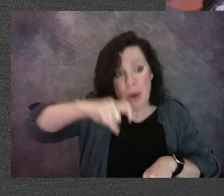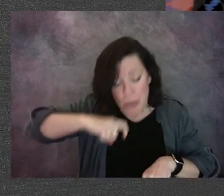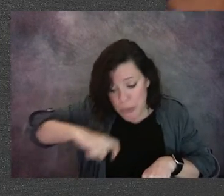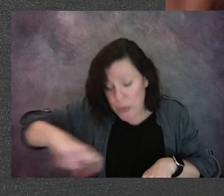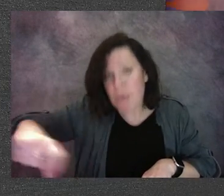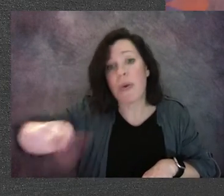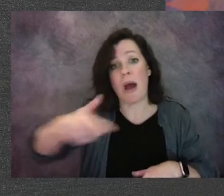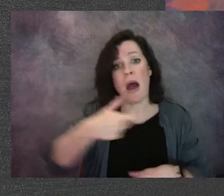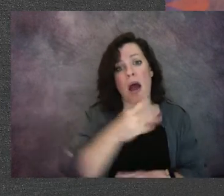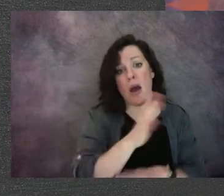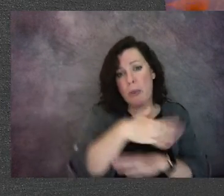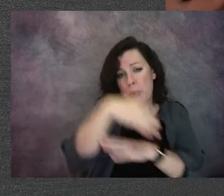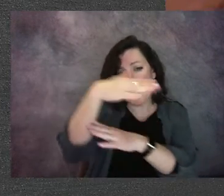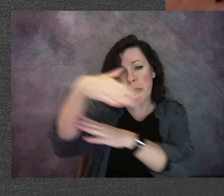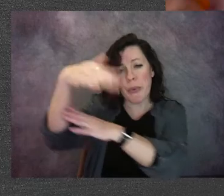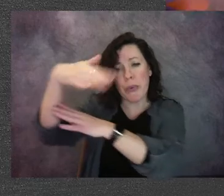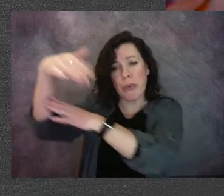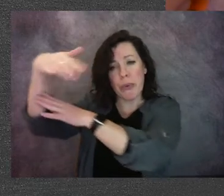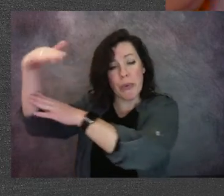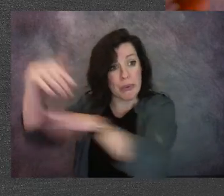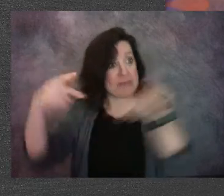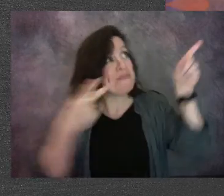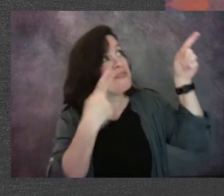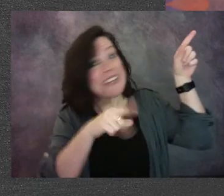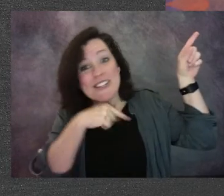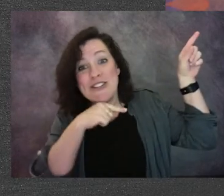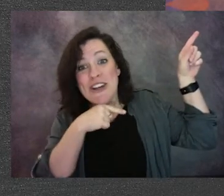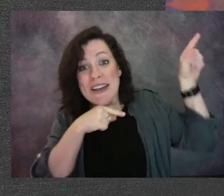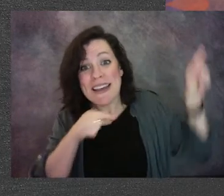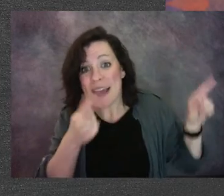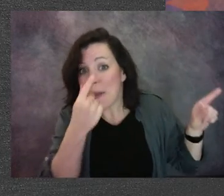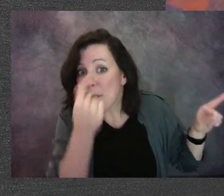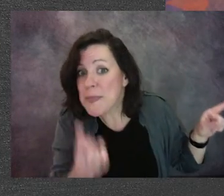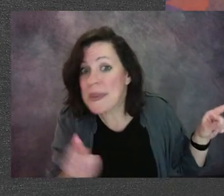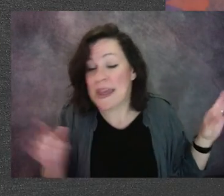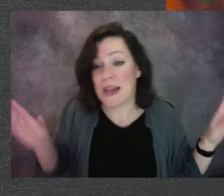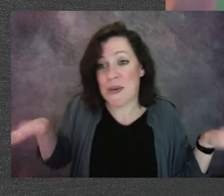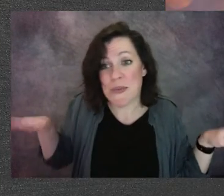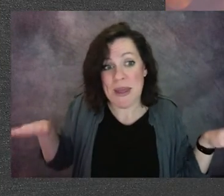Part of the turkey's beak, the feathers and wings.